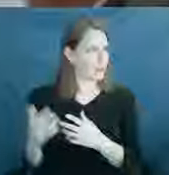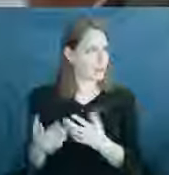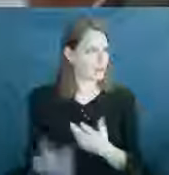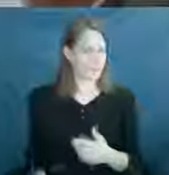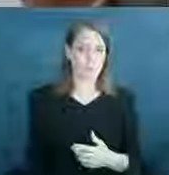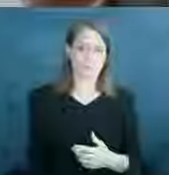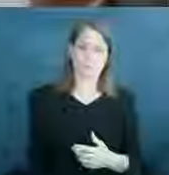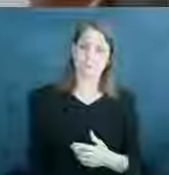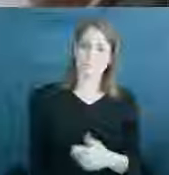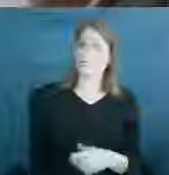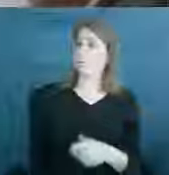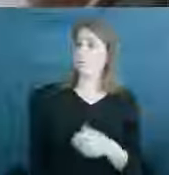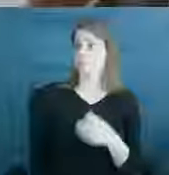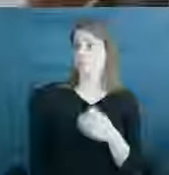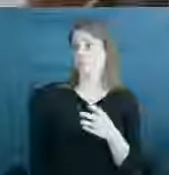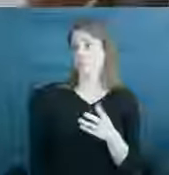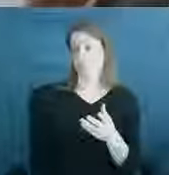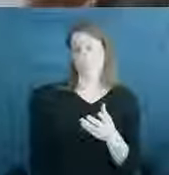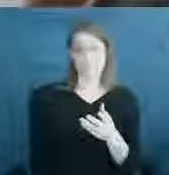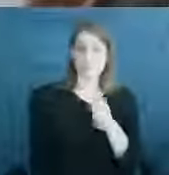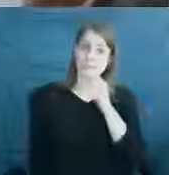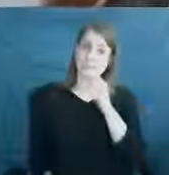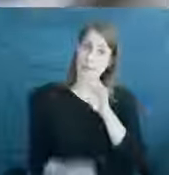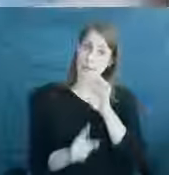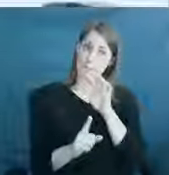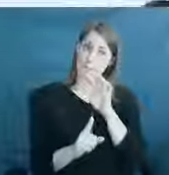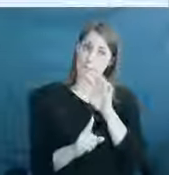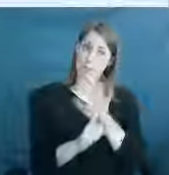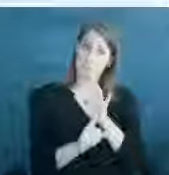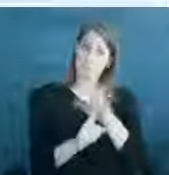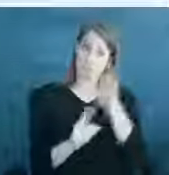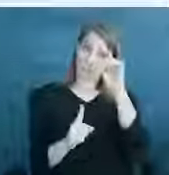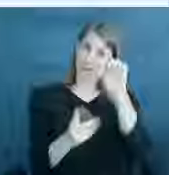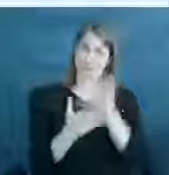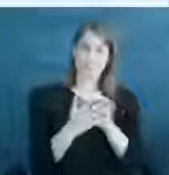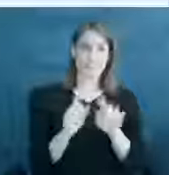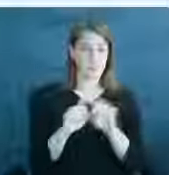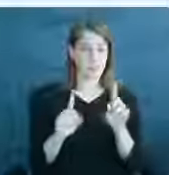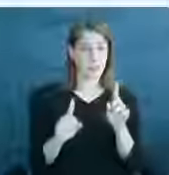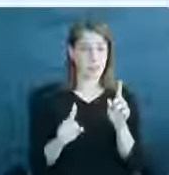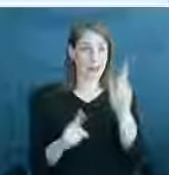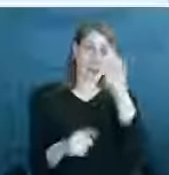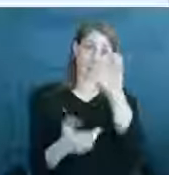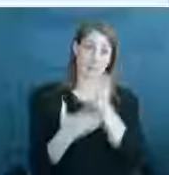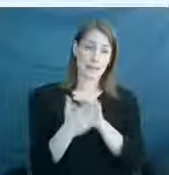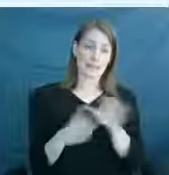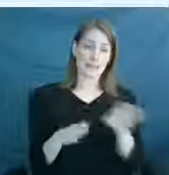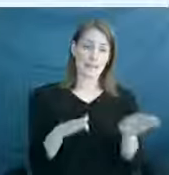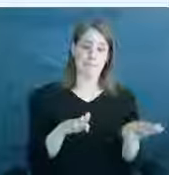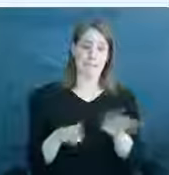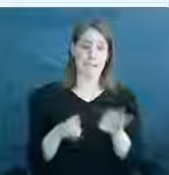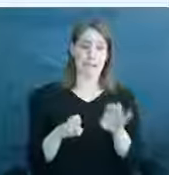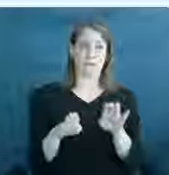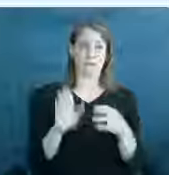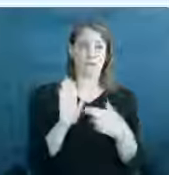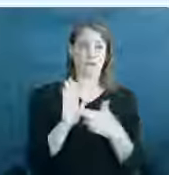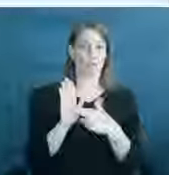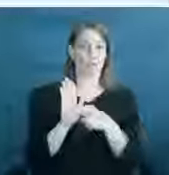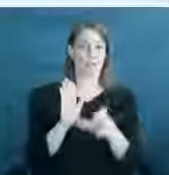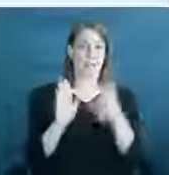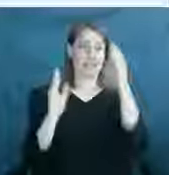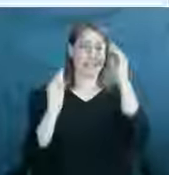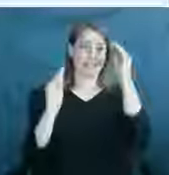know, even when Liam went and picked up the templates and, I do believe, and it's not popular, I think the behaviour is in the